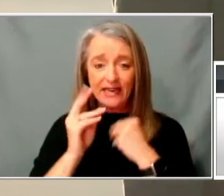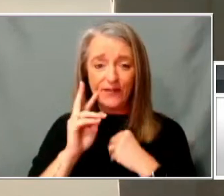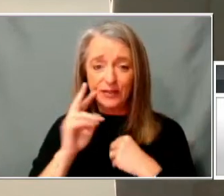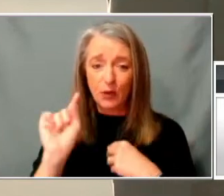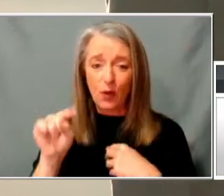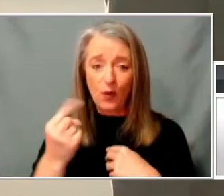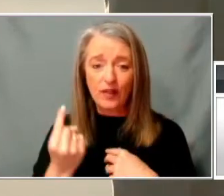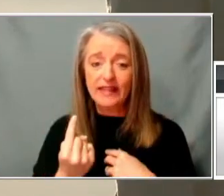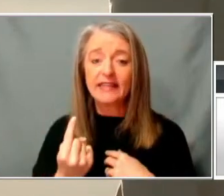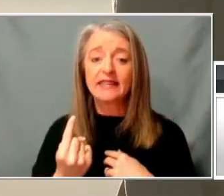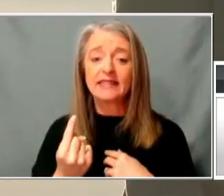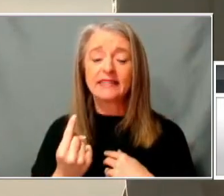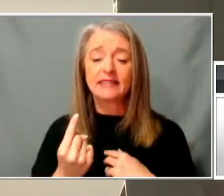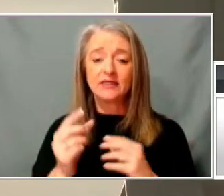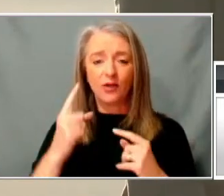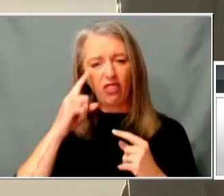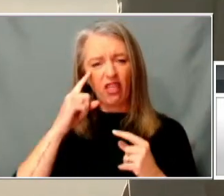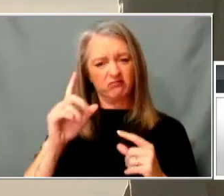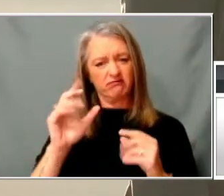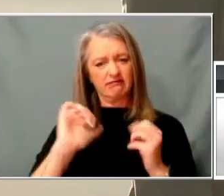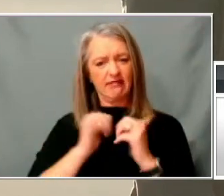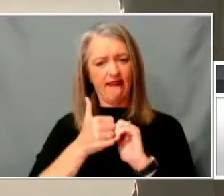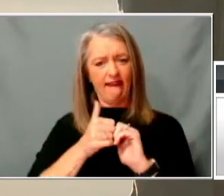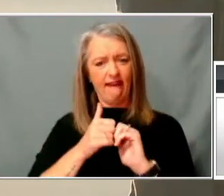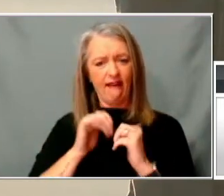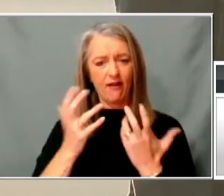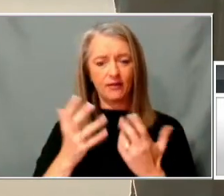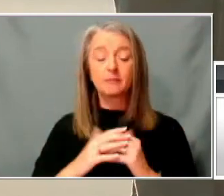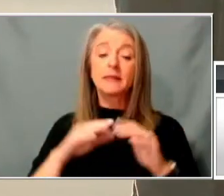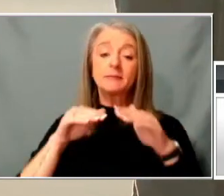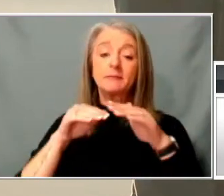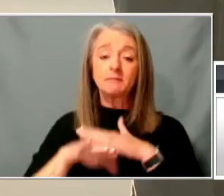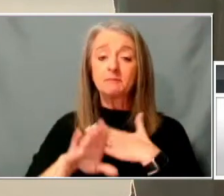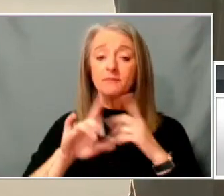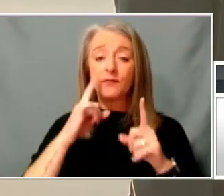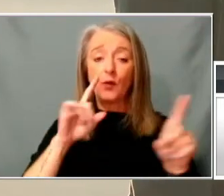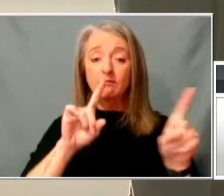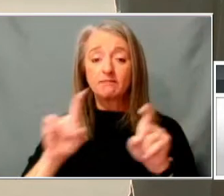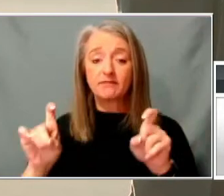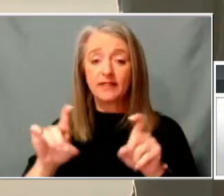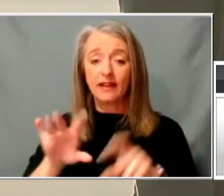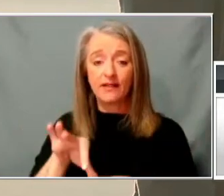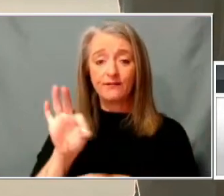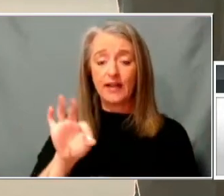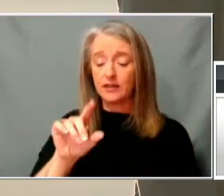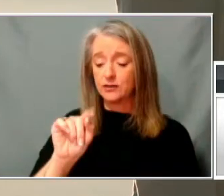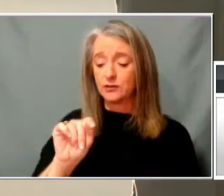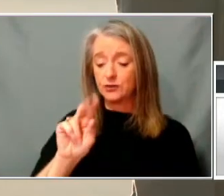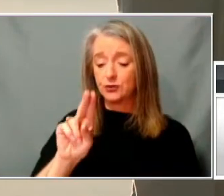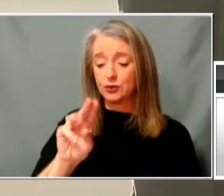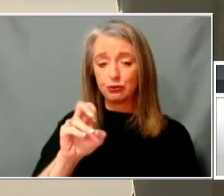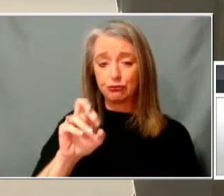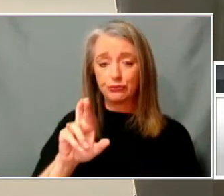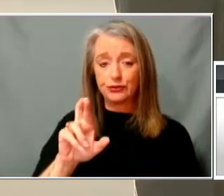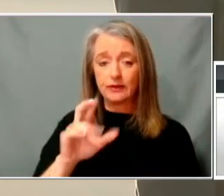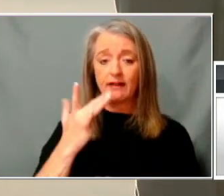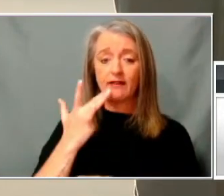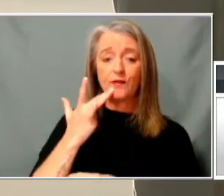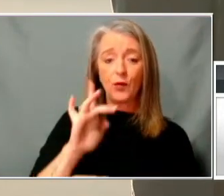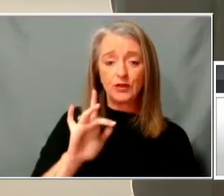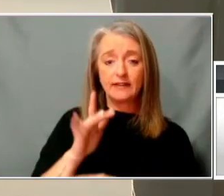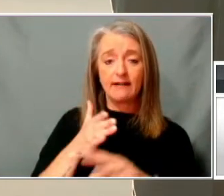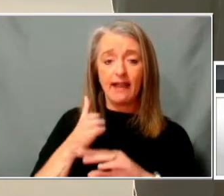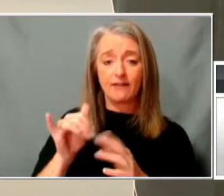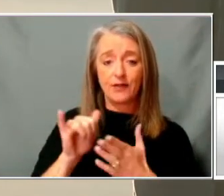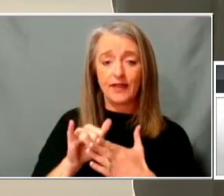so I, but, you know, went in for my colonoscopy and they found the tumor, and fortunately, you know, after that I was